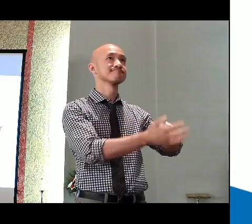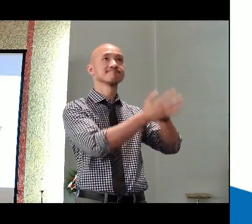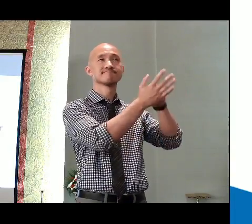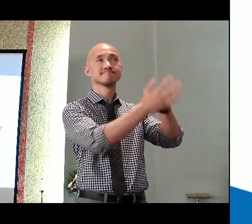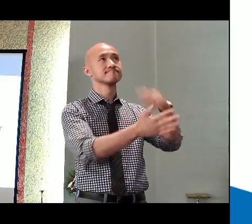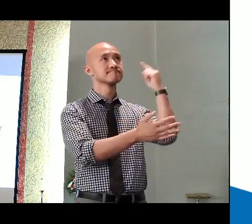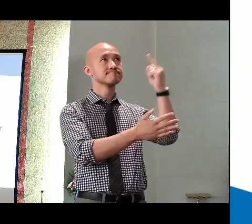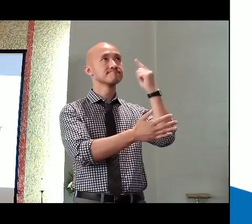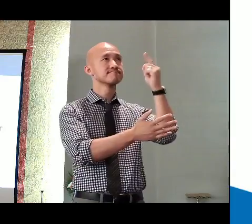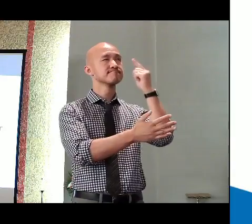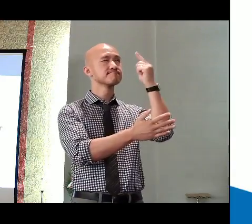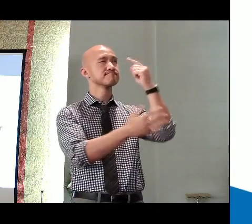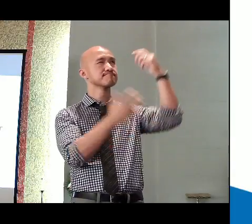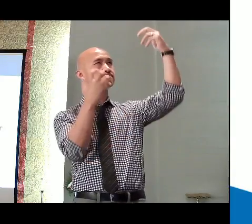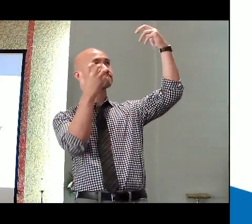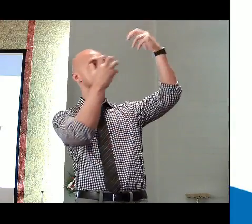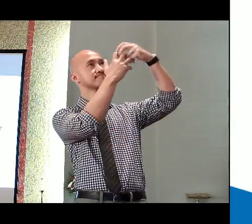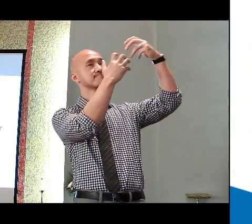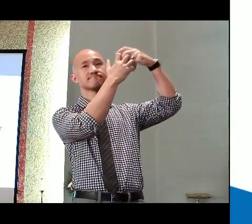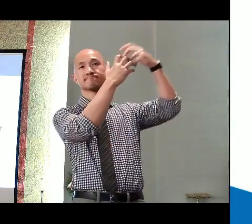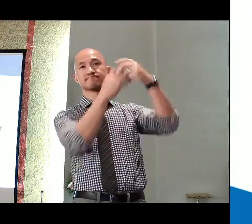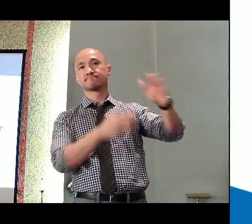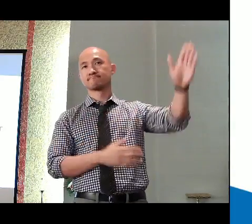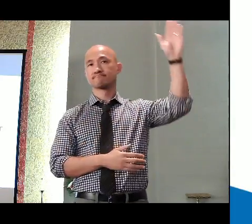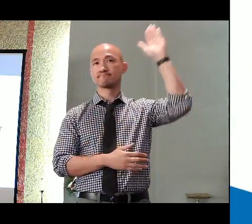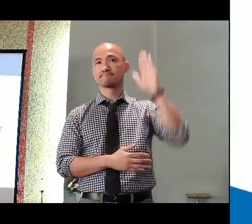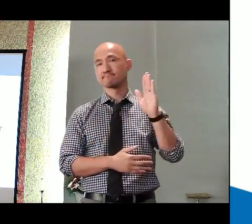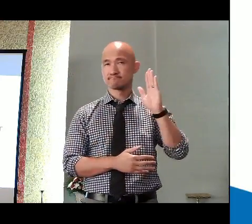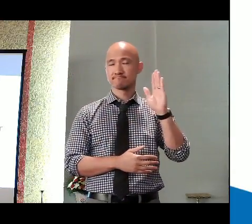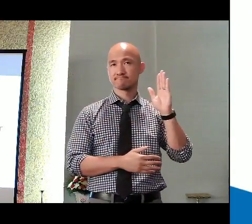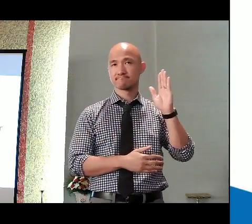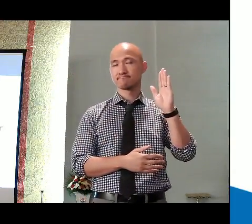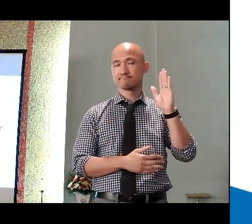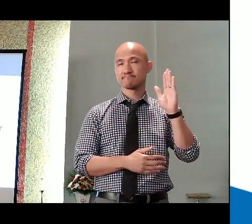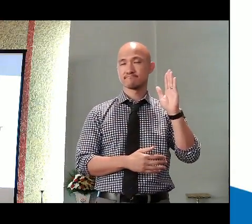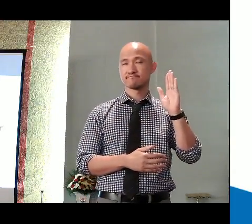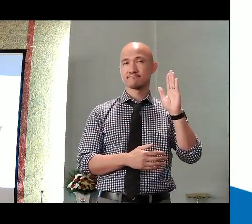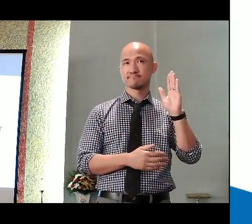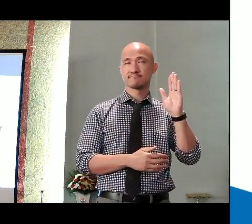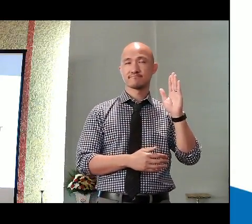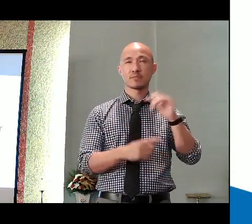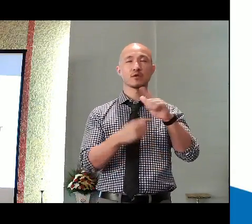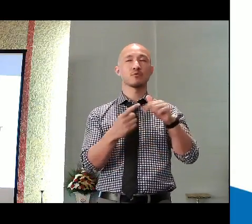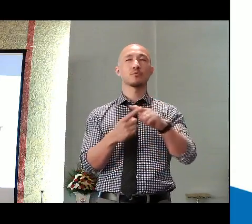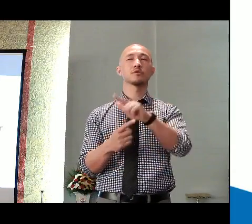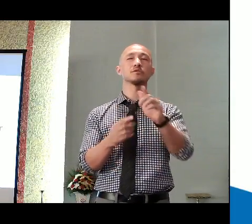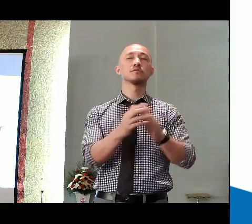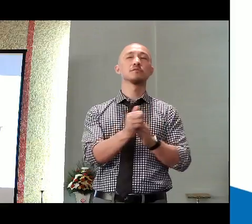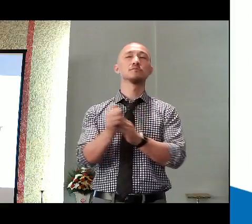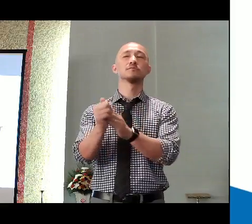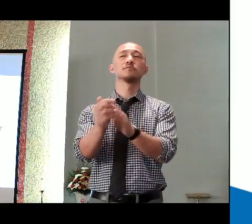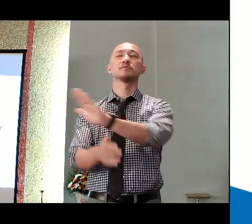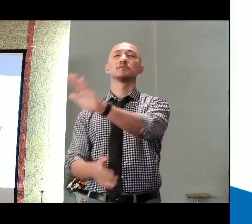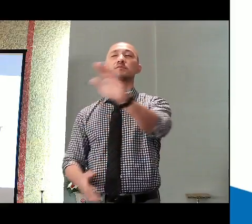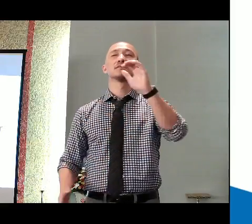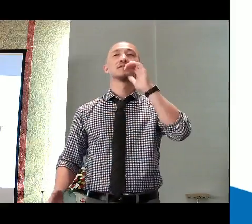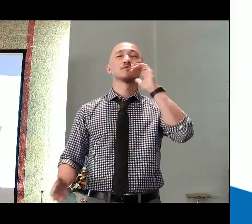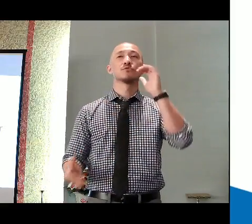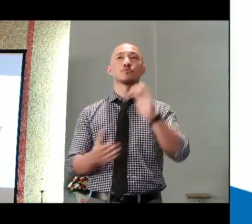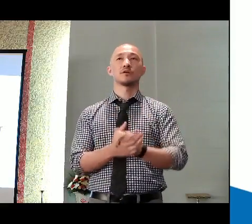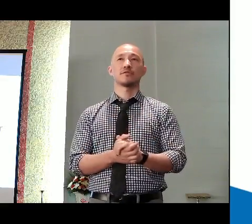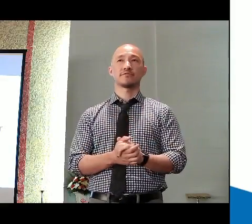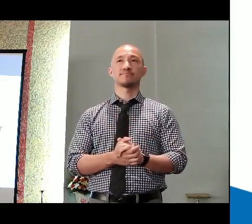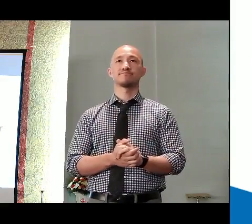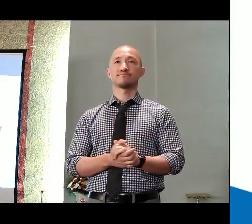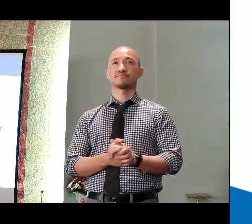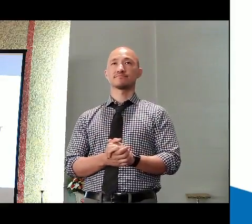line with the expectations God has for us as we lead our wives, as we lead his